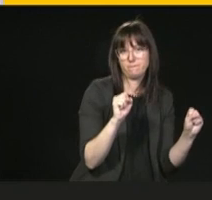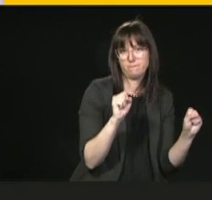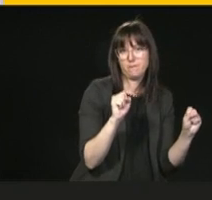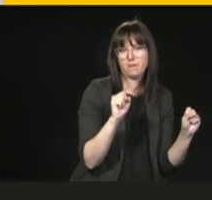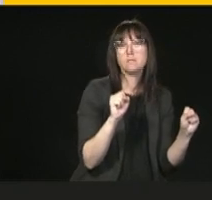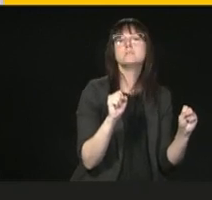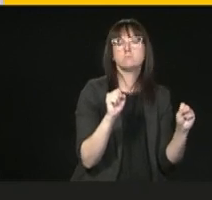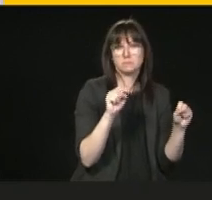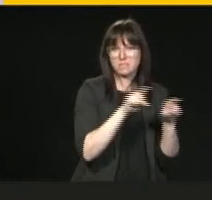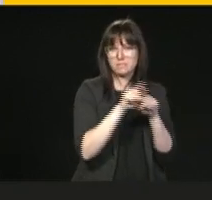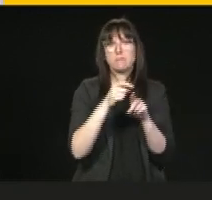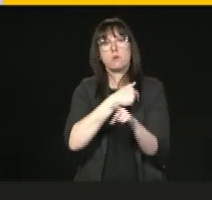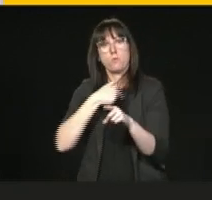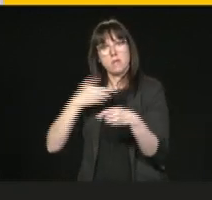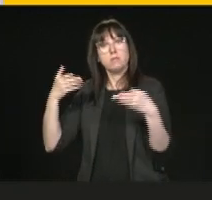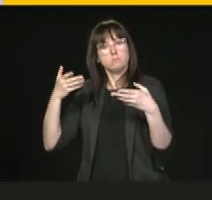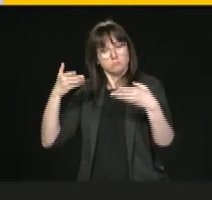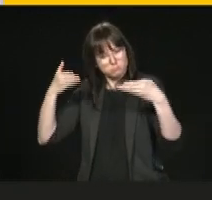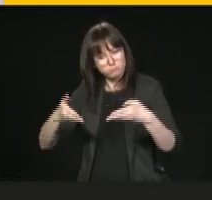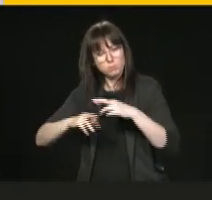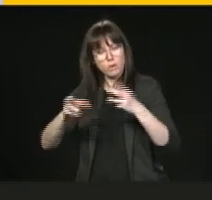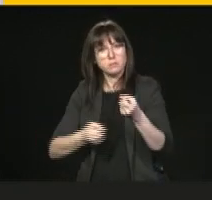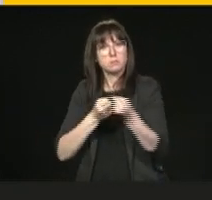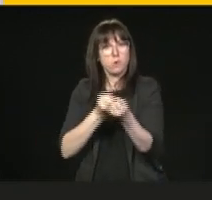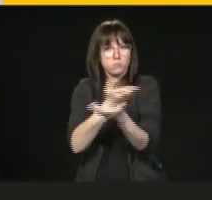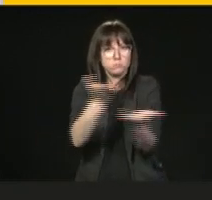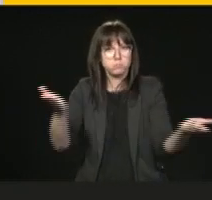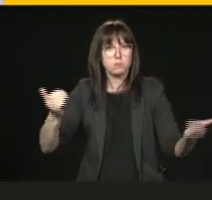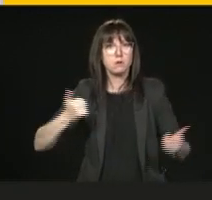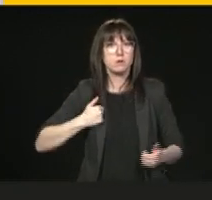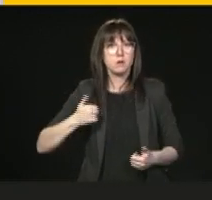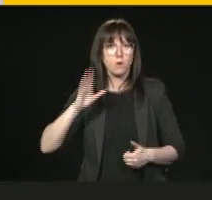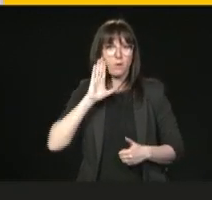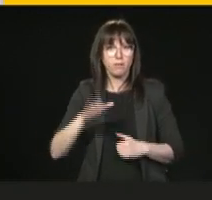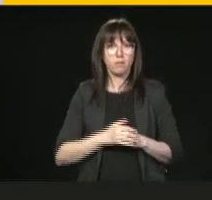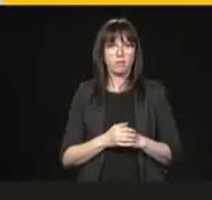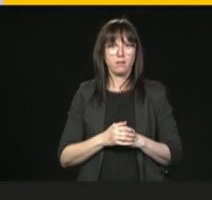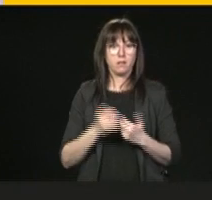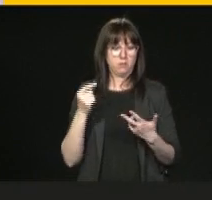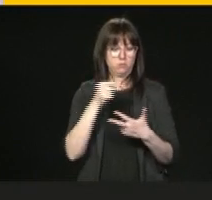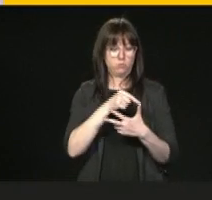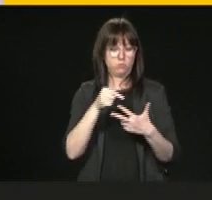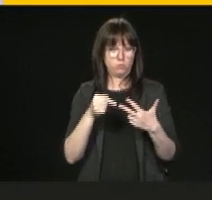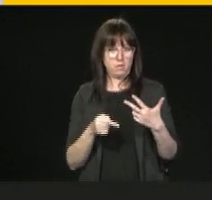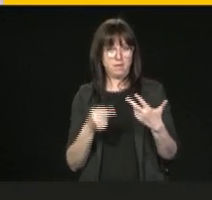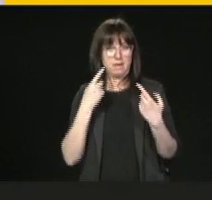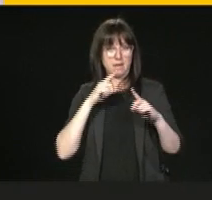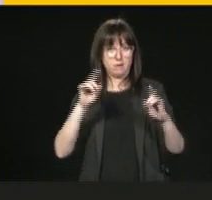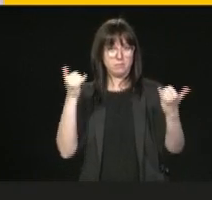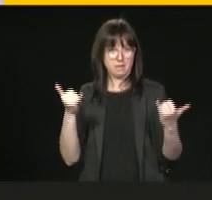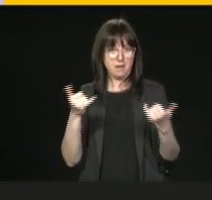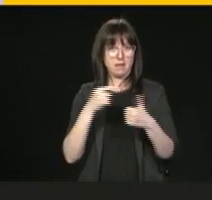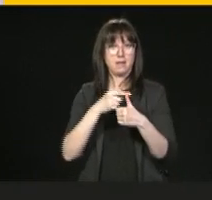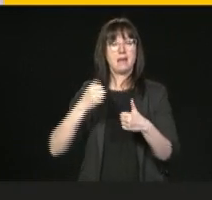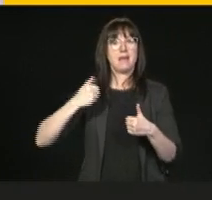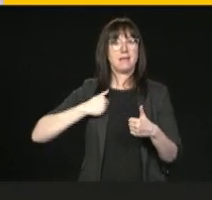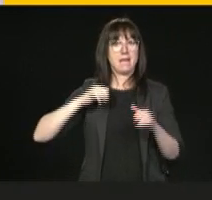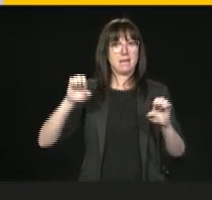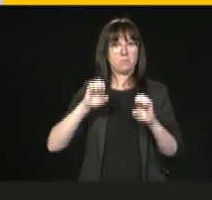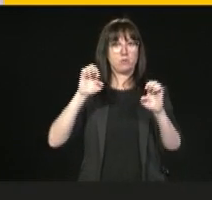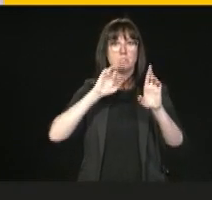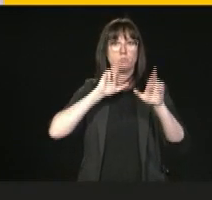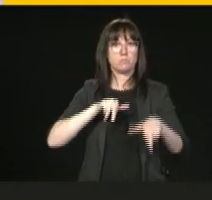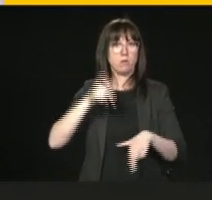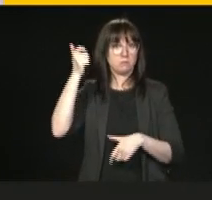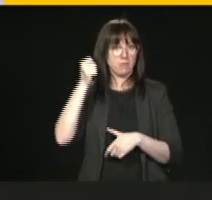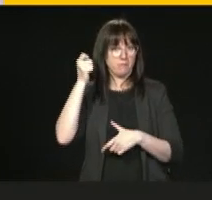are focused on being there for you. With the three measures that we're announcing today, with the Canada Emergency